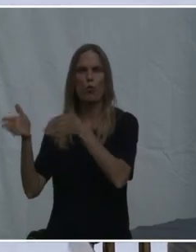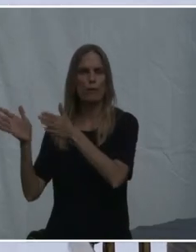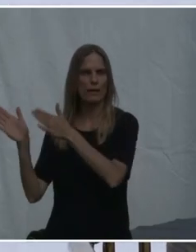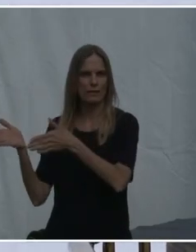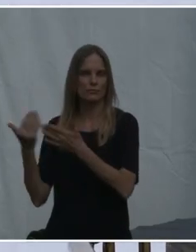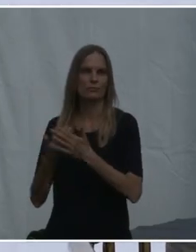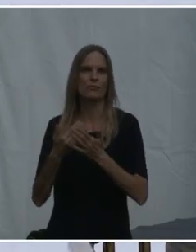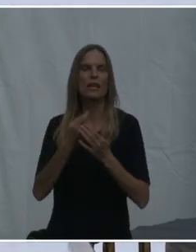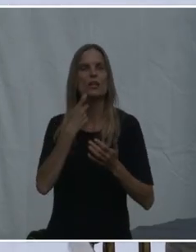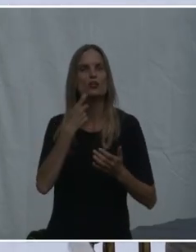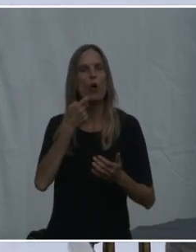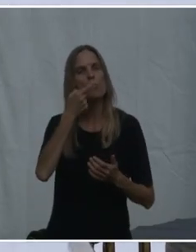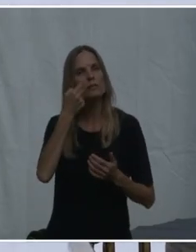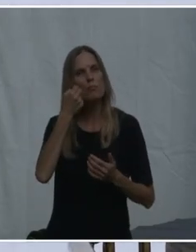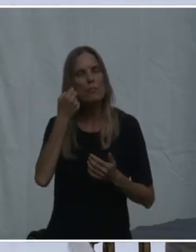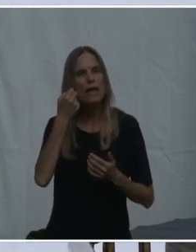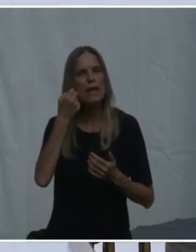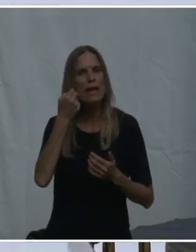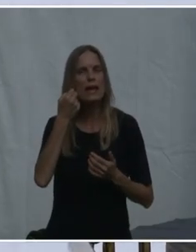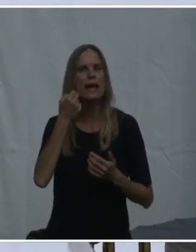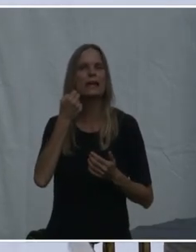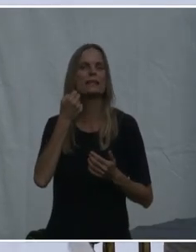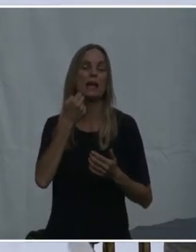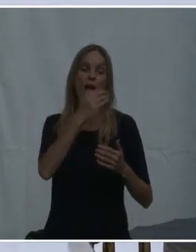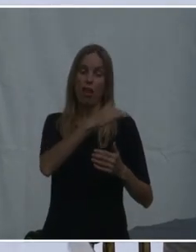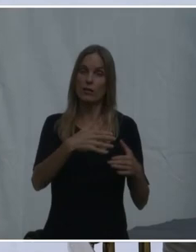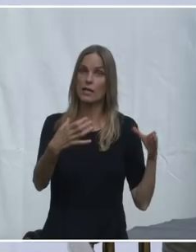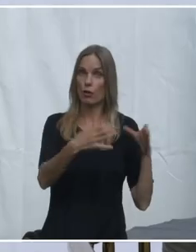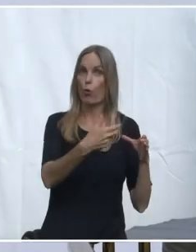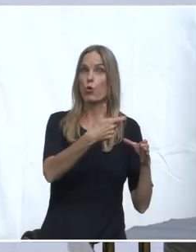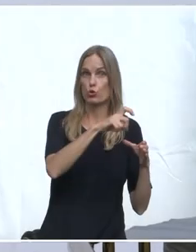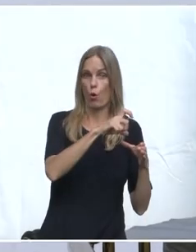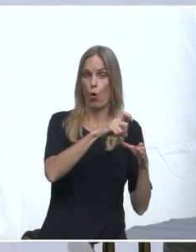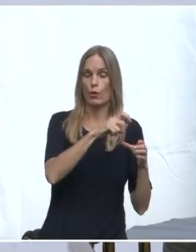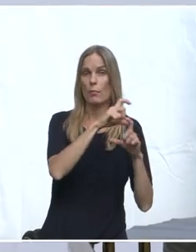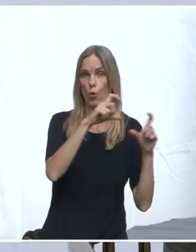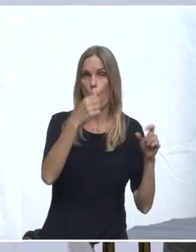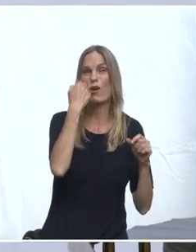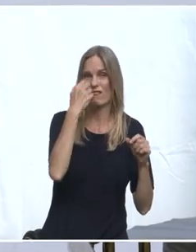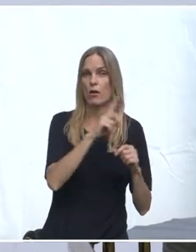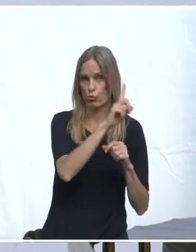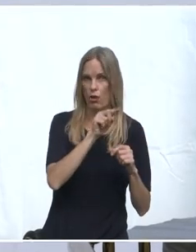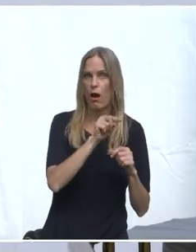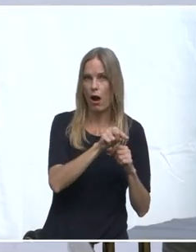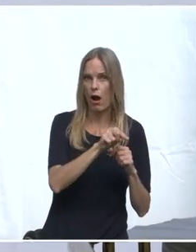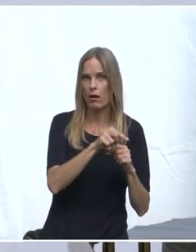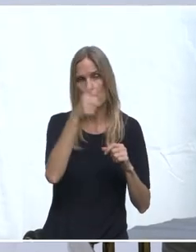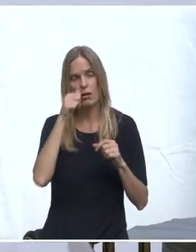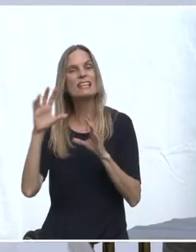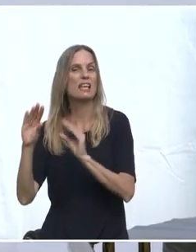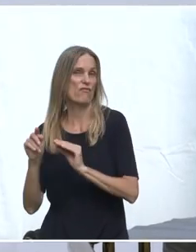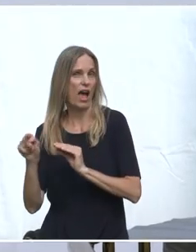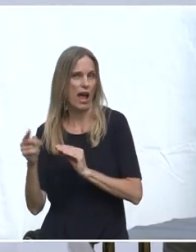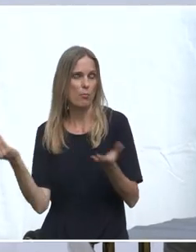are spending more time with children than women are when they are school-age children. And this is something